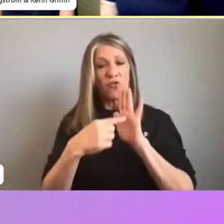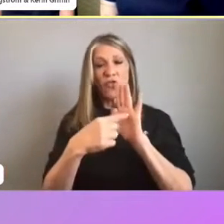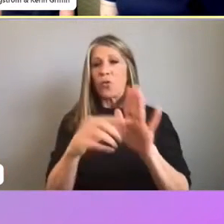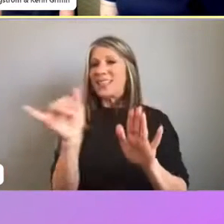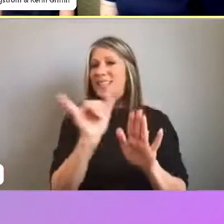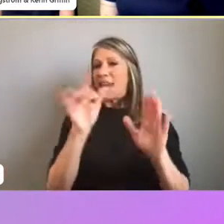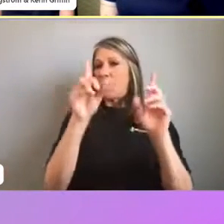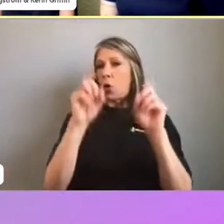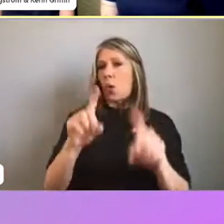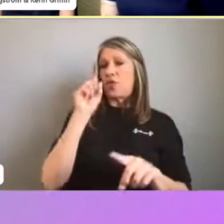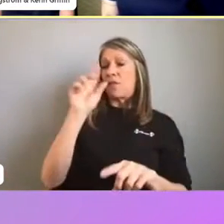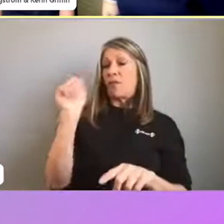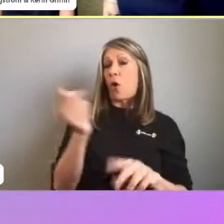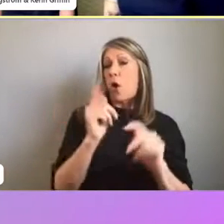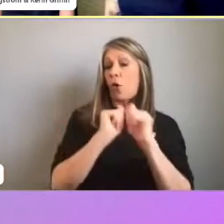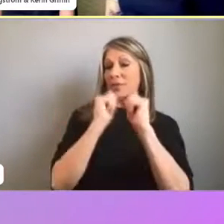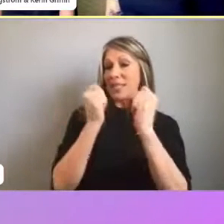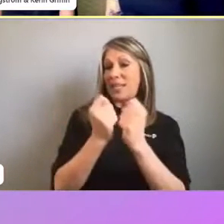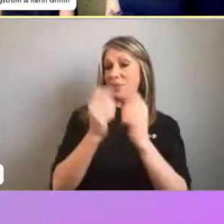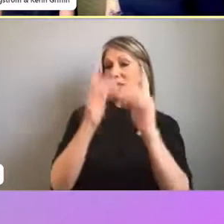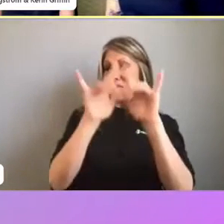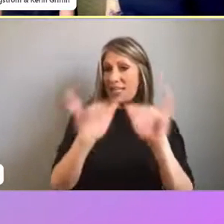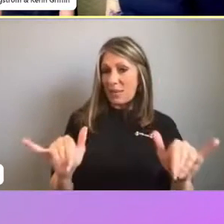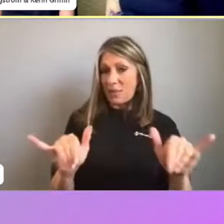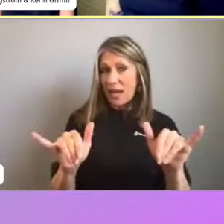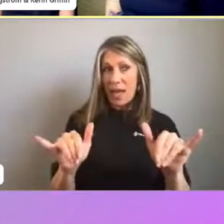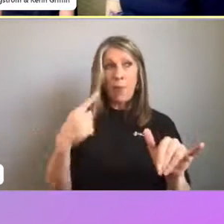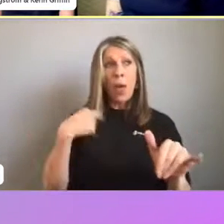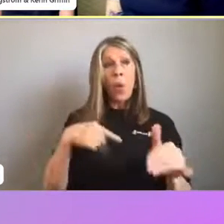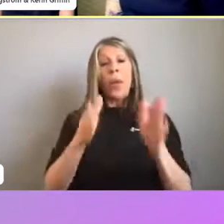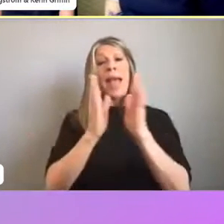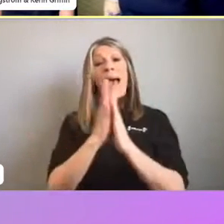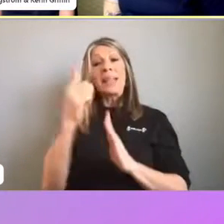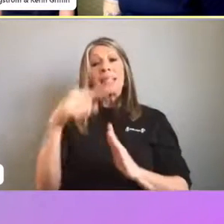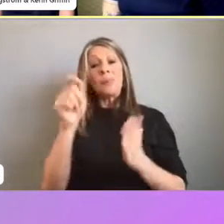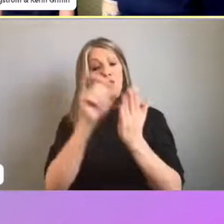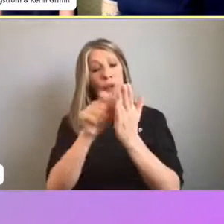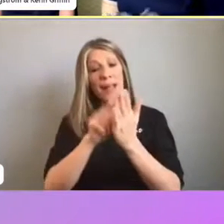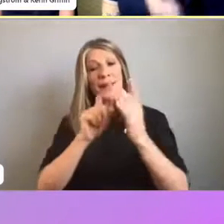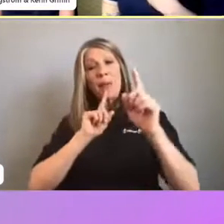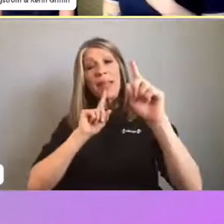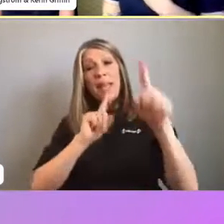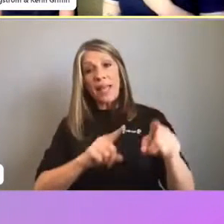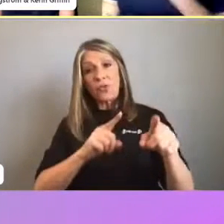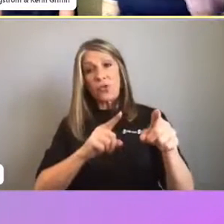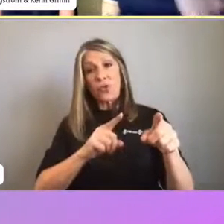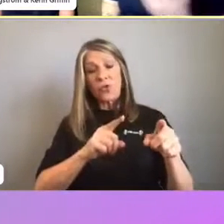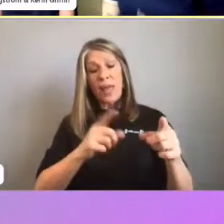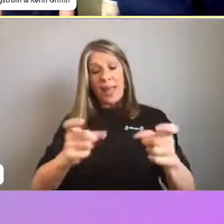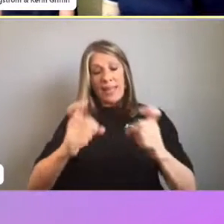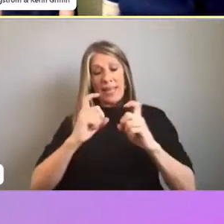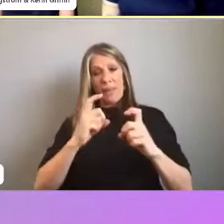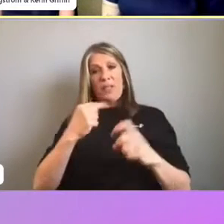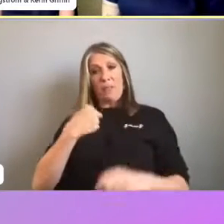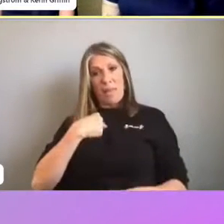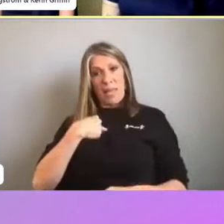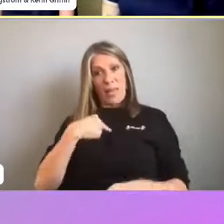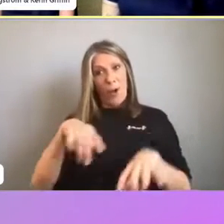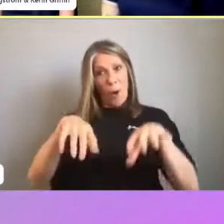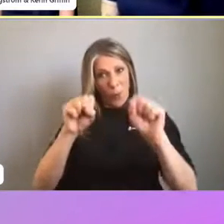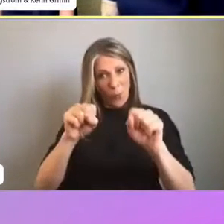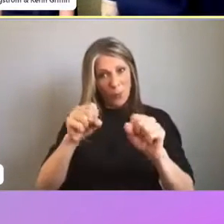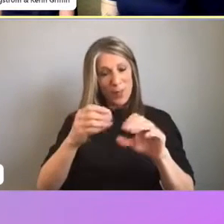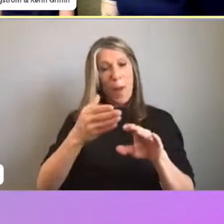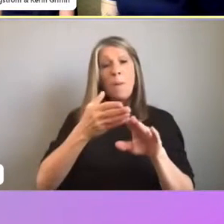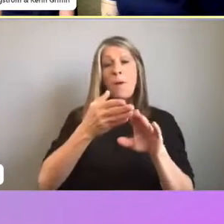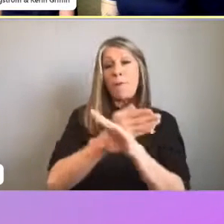question for all teams at the same time, and we asked them to write down their answers and hand it in to me, who was the host, before the